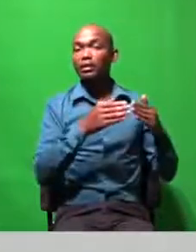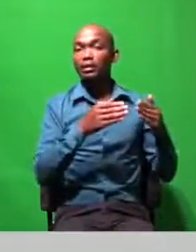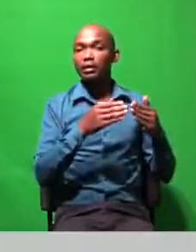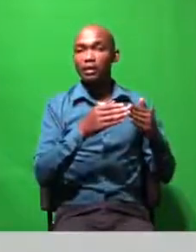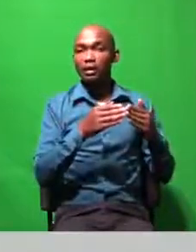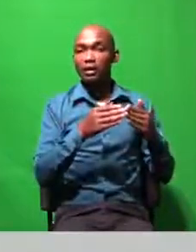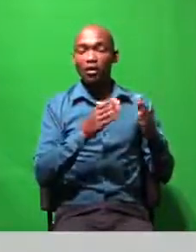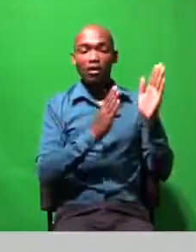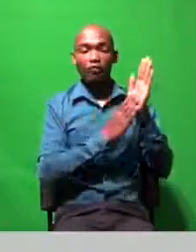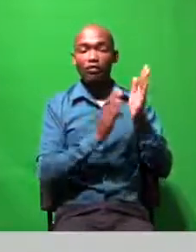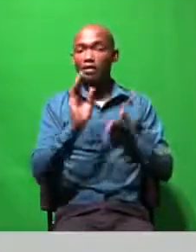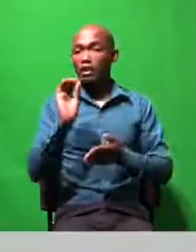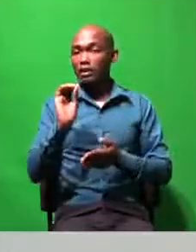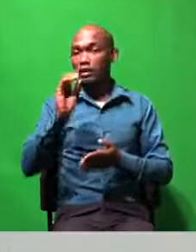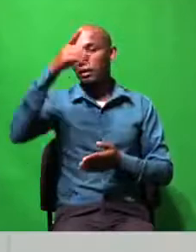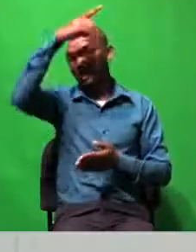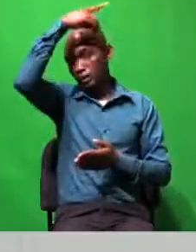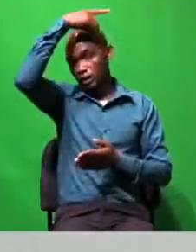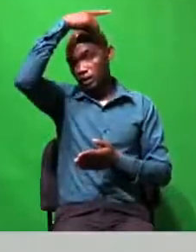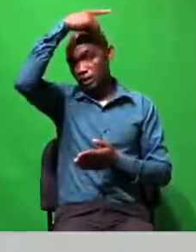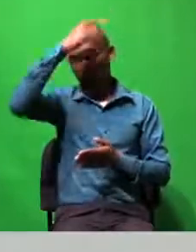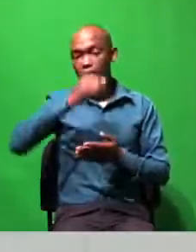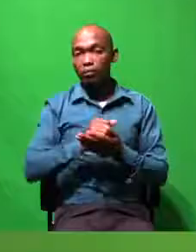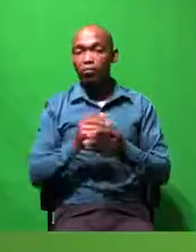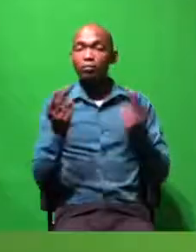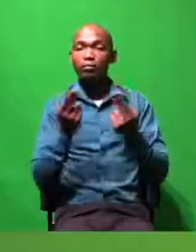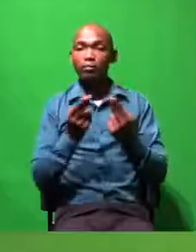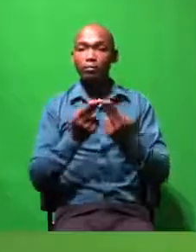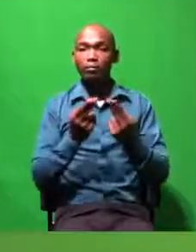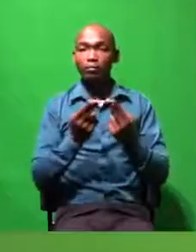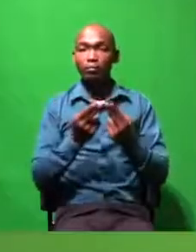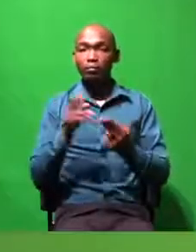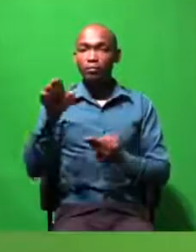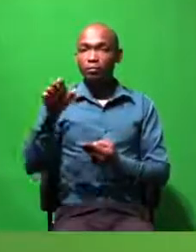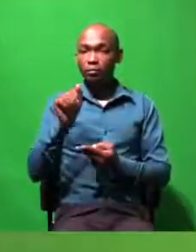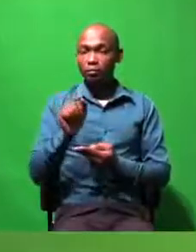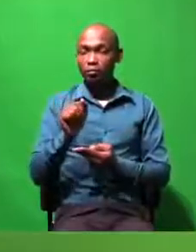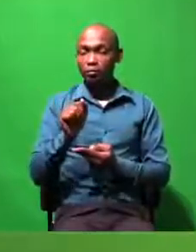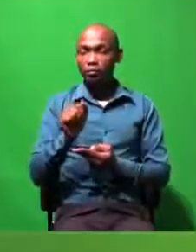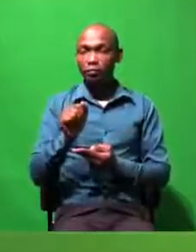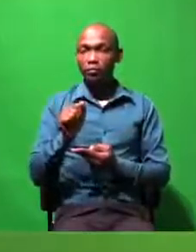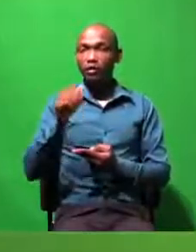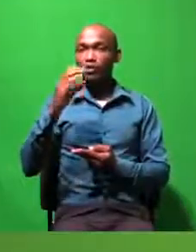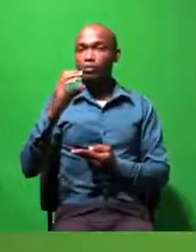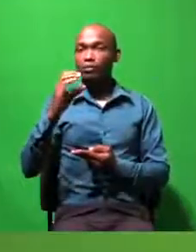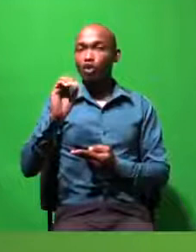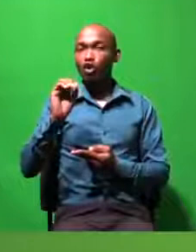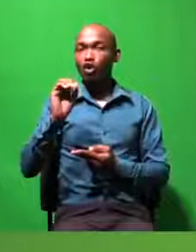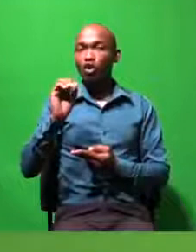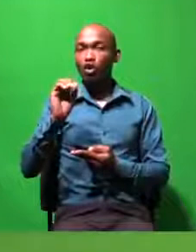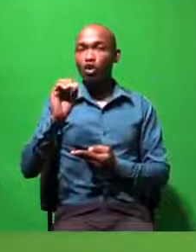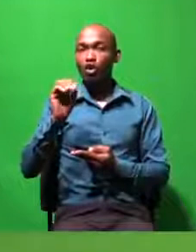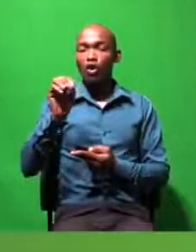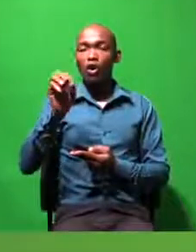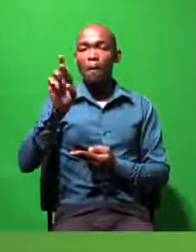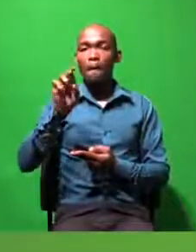of 90 degrees. It is also called the quarter turn. It is also